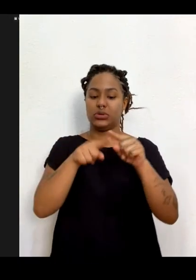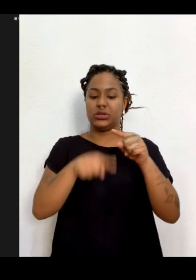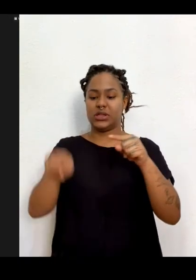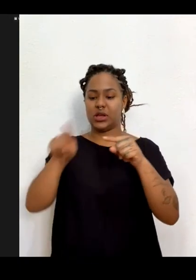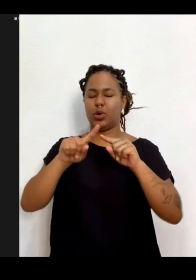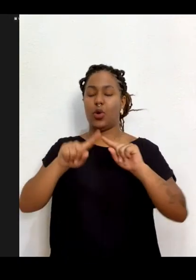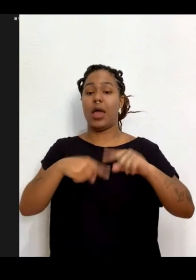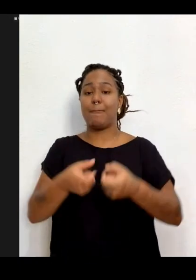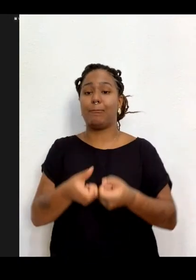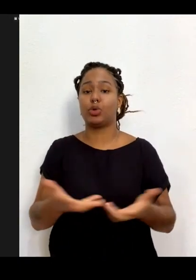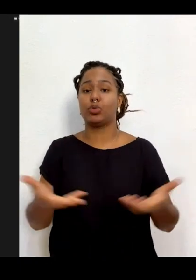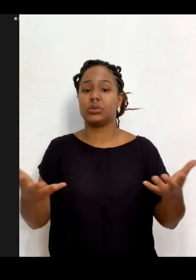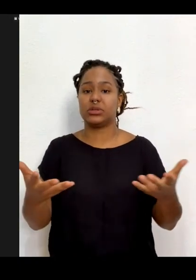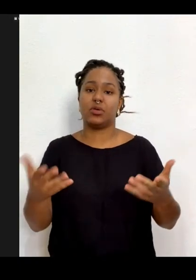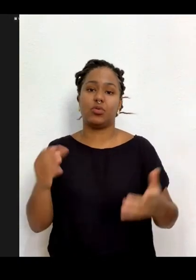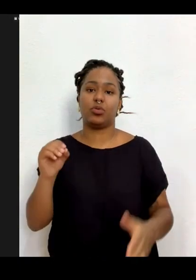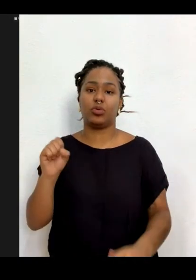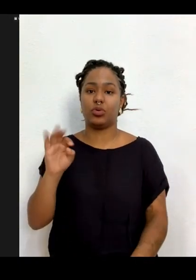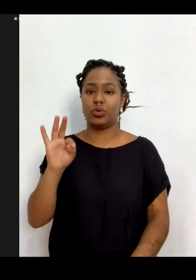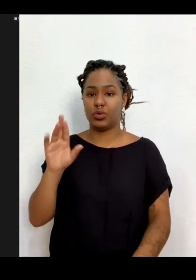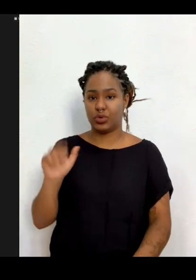he is